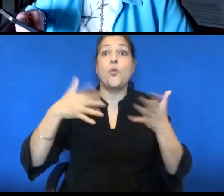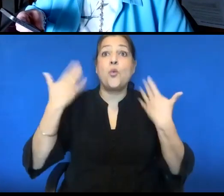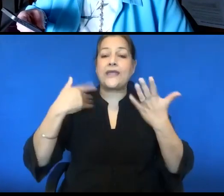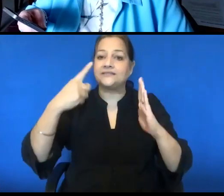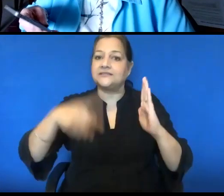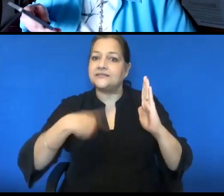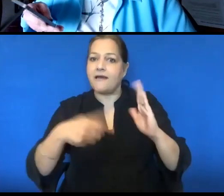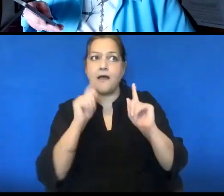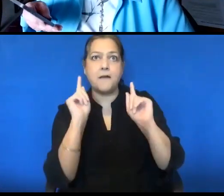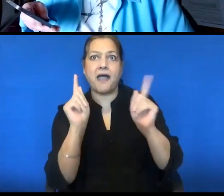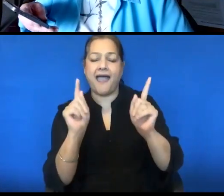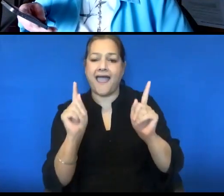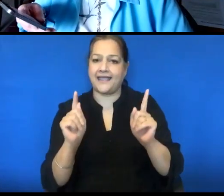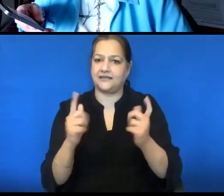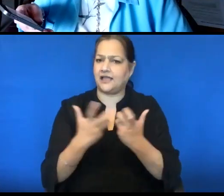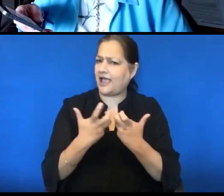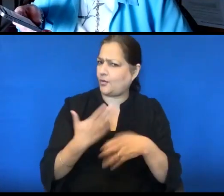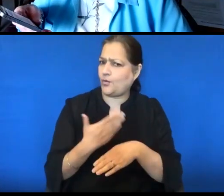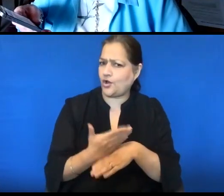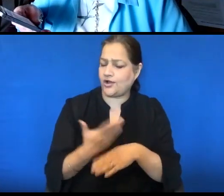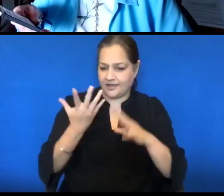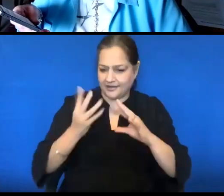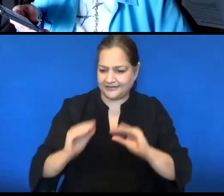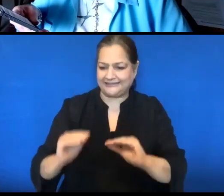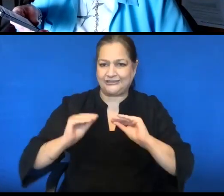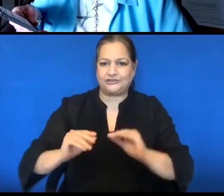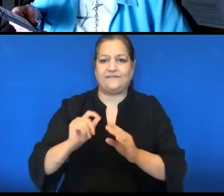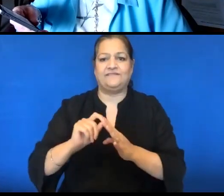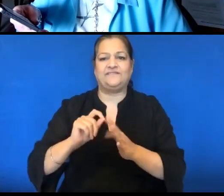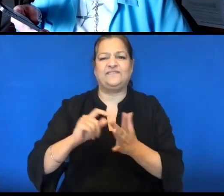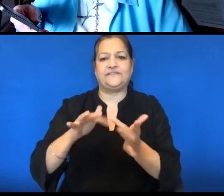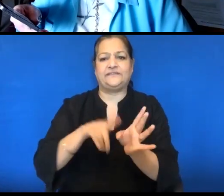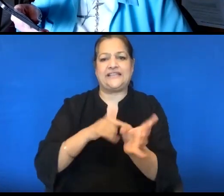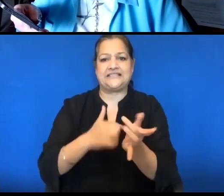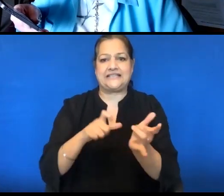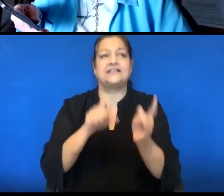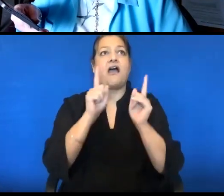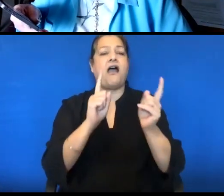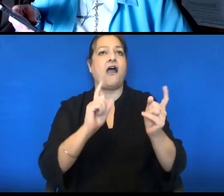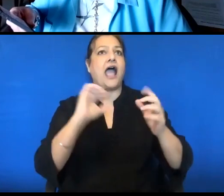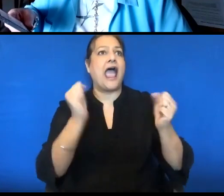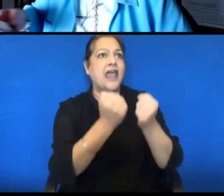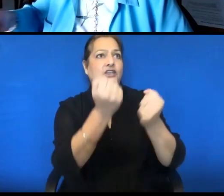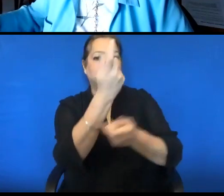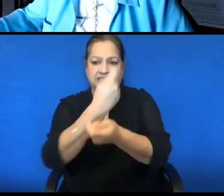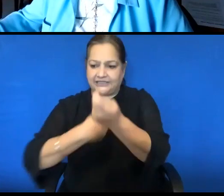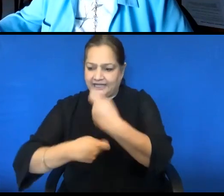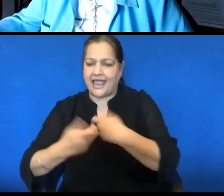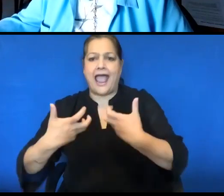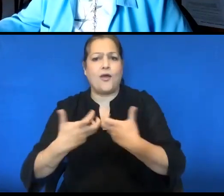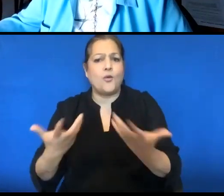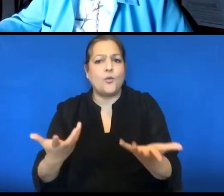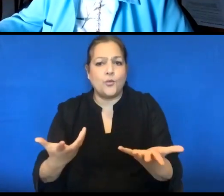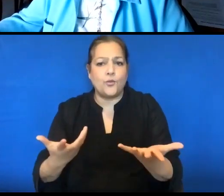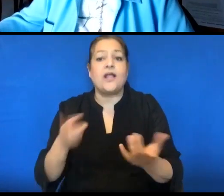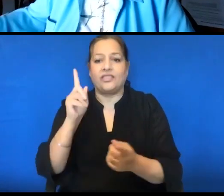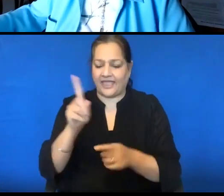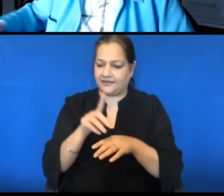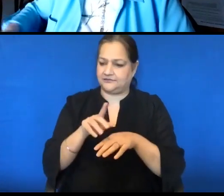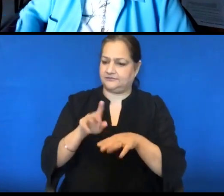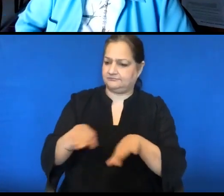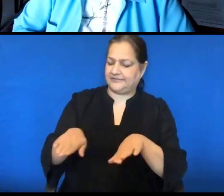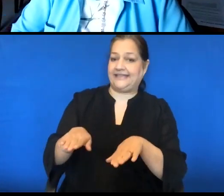also teach them the physics behind how they worked and how that converts into energy. And we get the kids to make them. And there is an